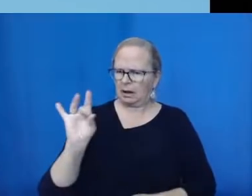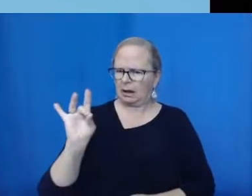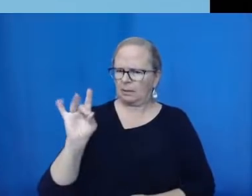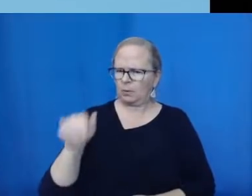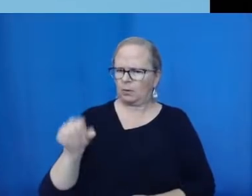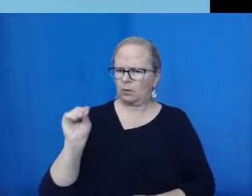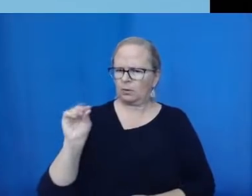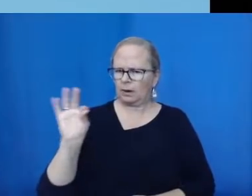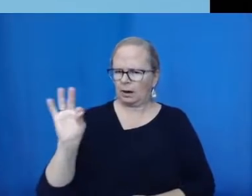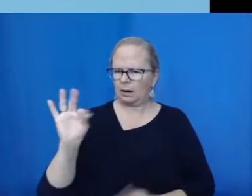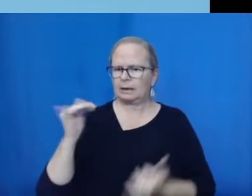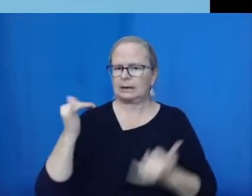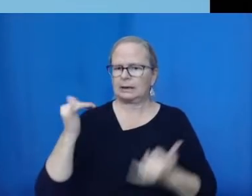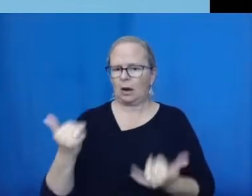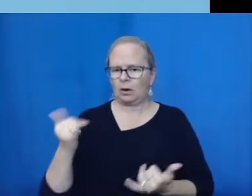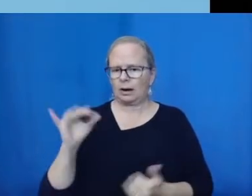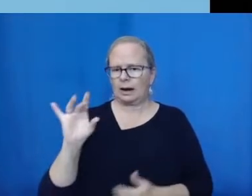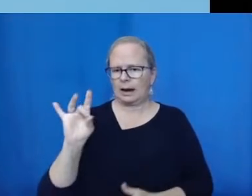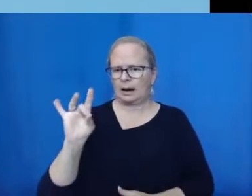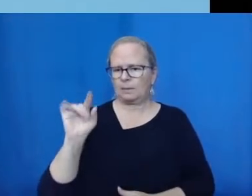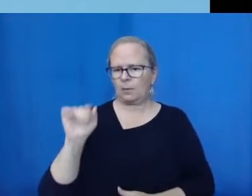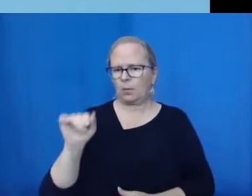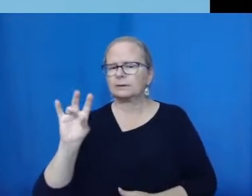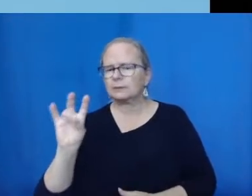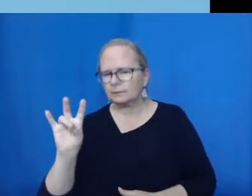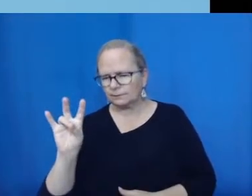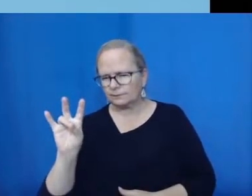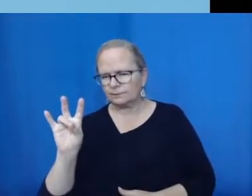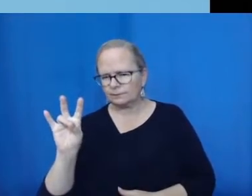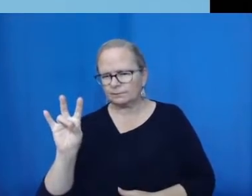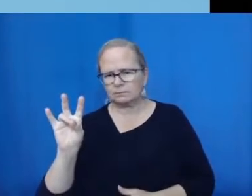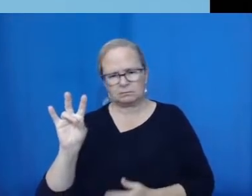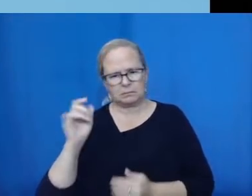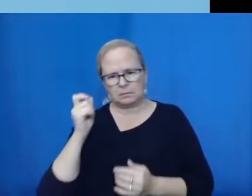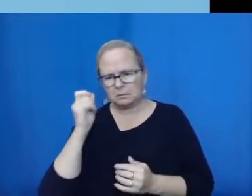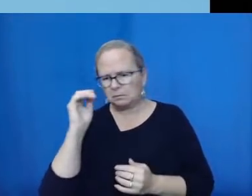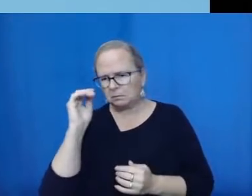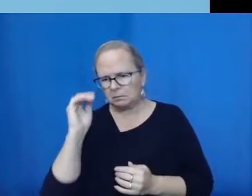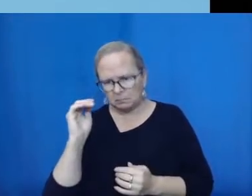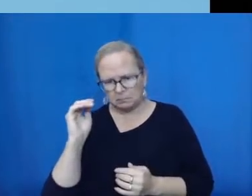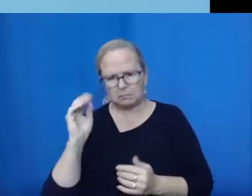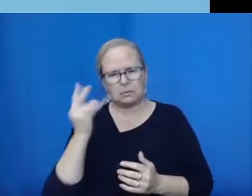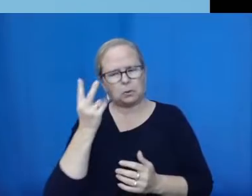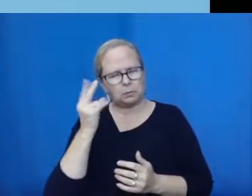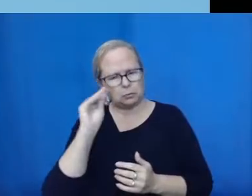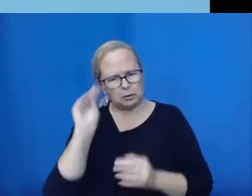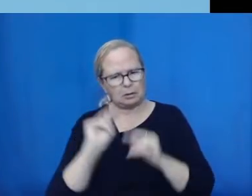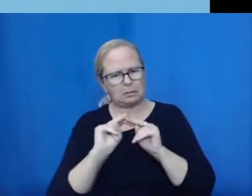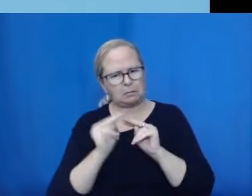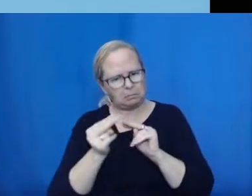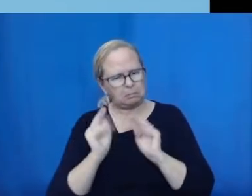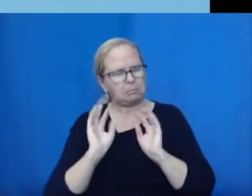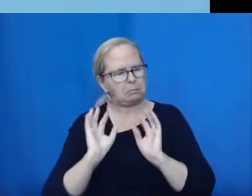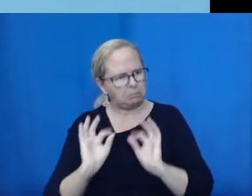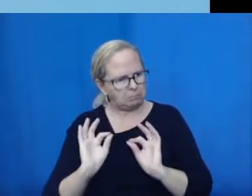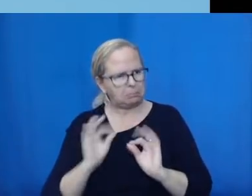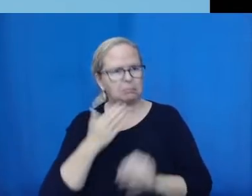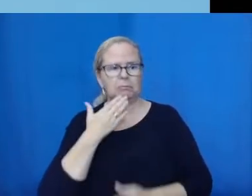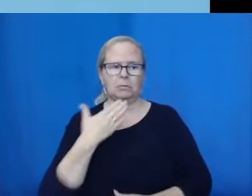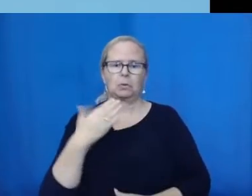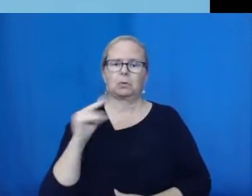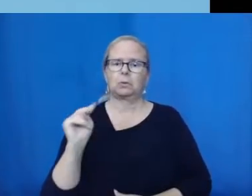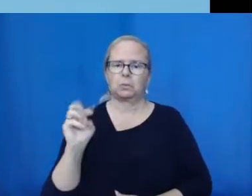see. That's really, really good news for us. Next slide, please. Now, here's where things get a little